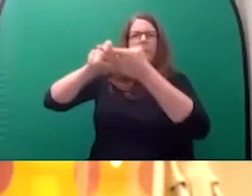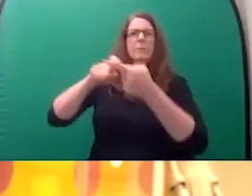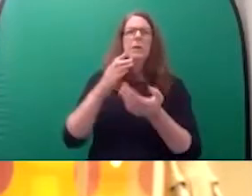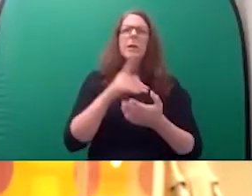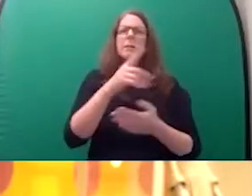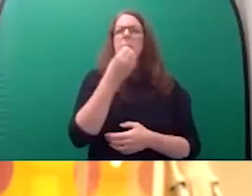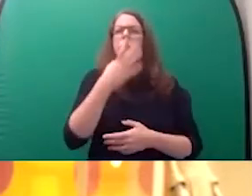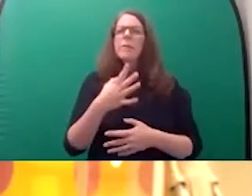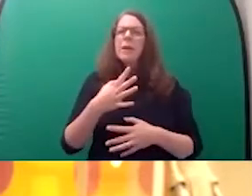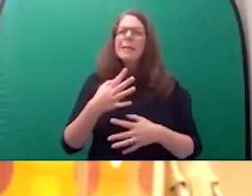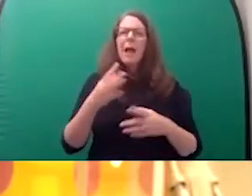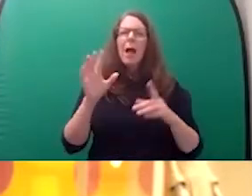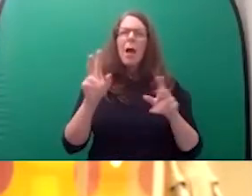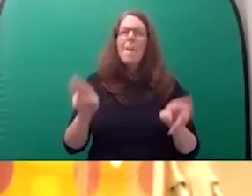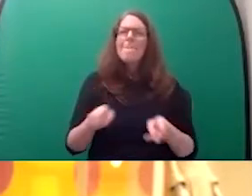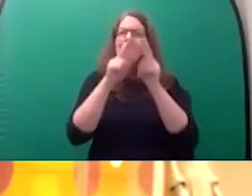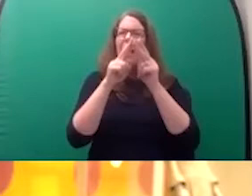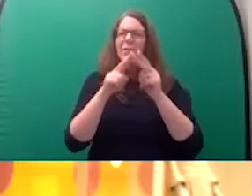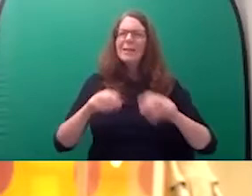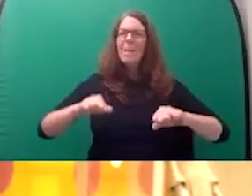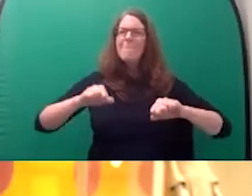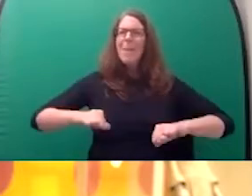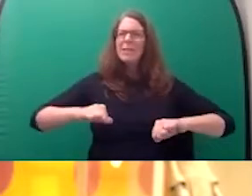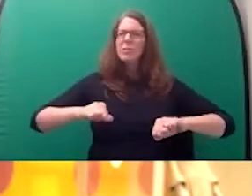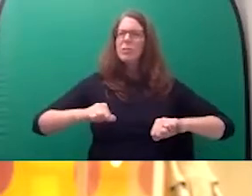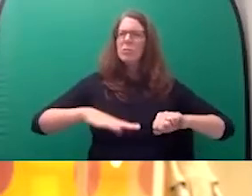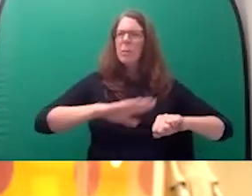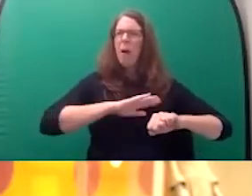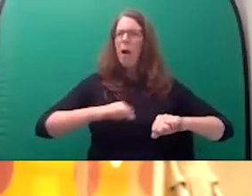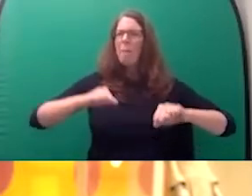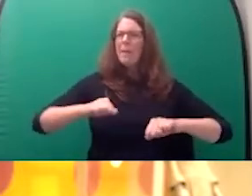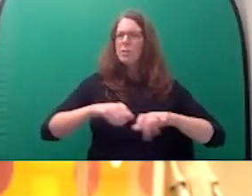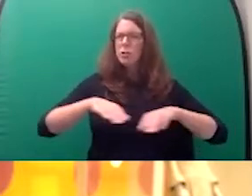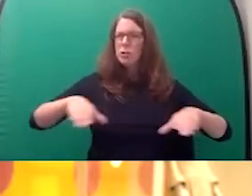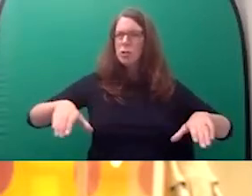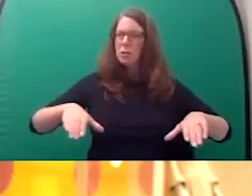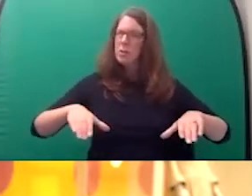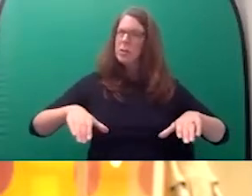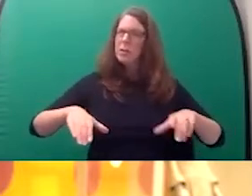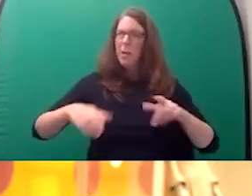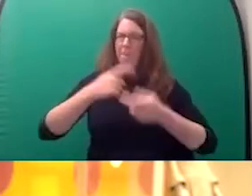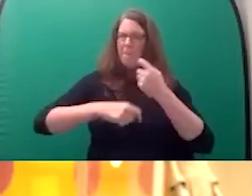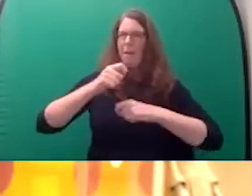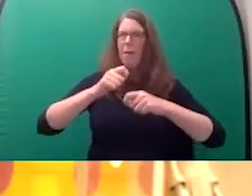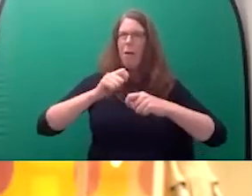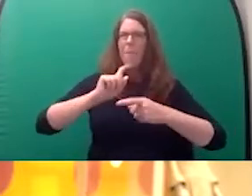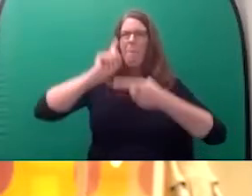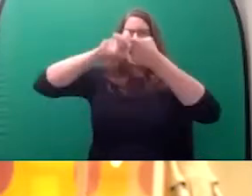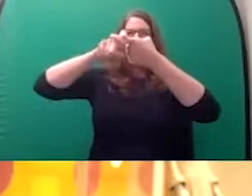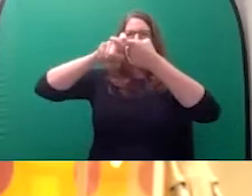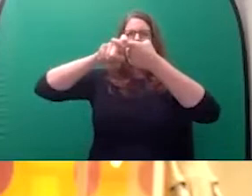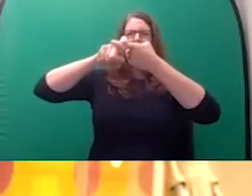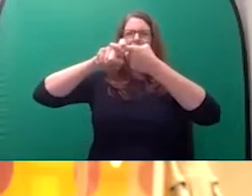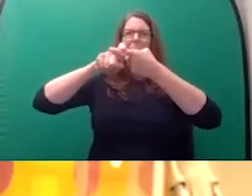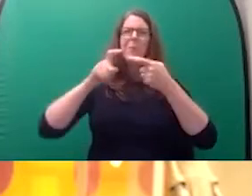been turned into this fabulous sculpture. So the appreciation materials and design design as well, you know, absolutely been turned